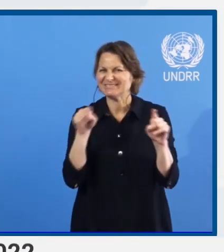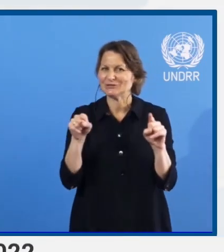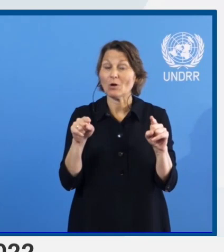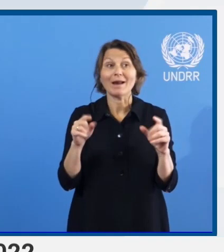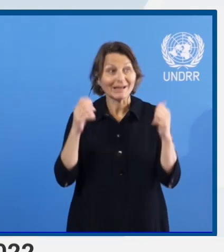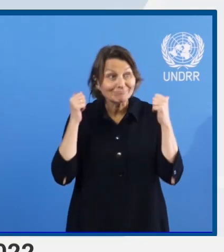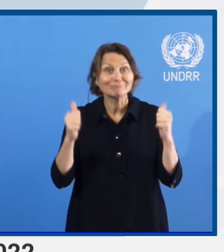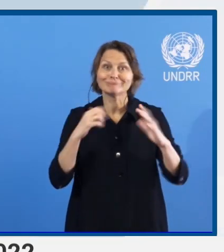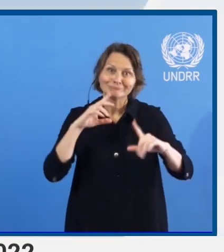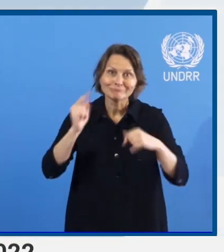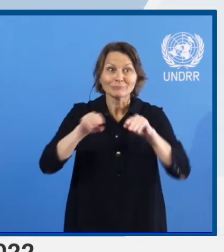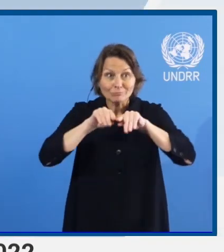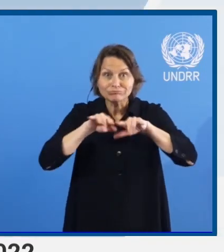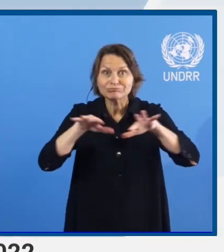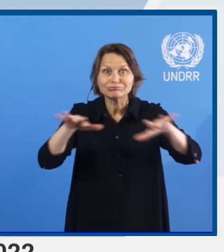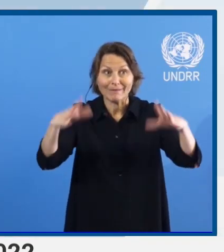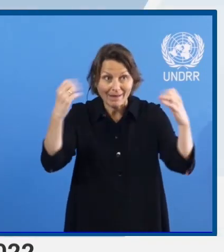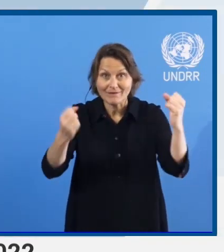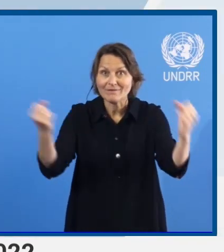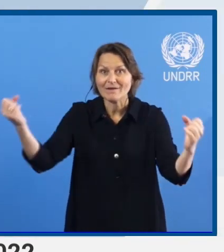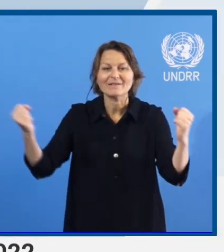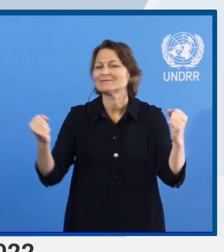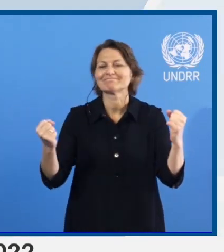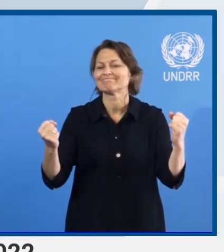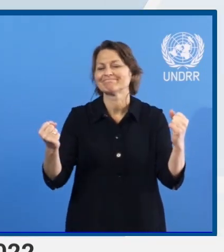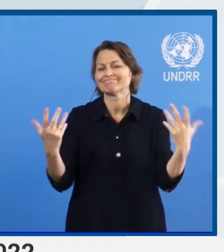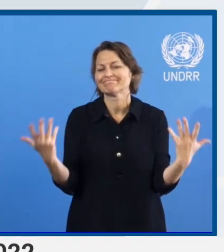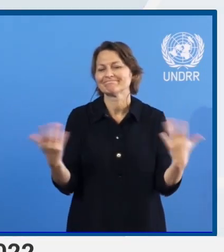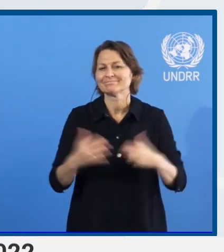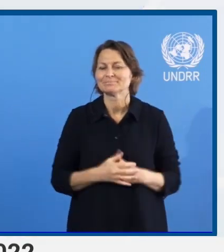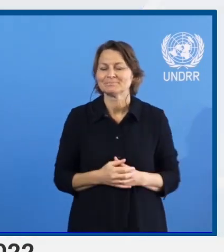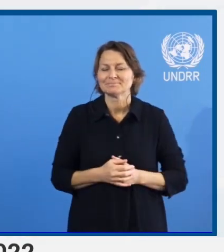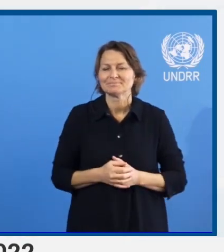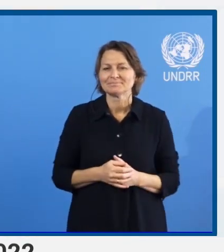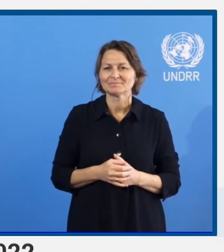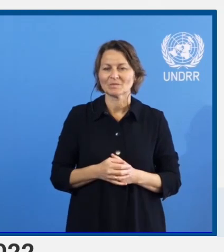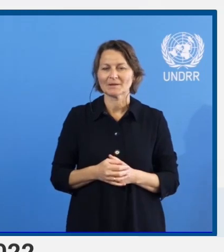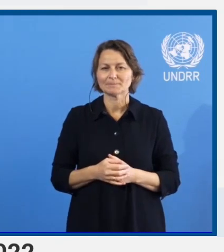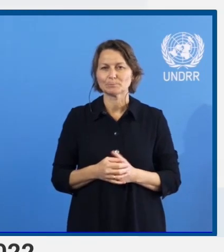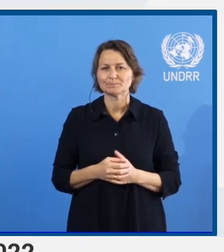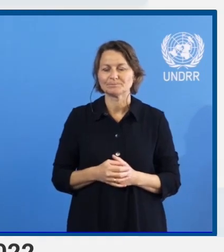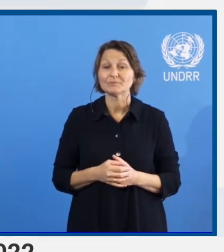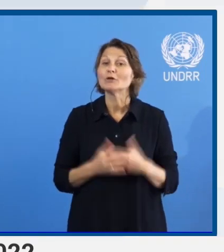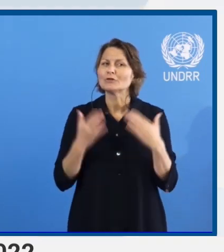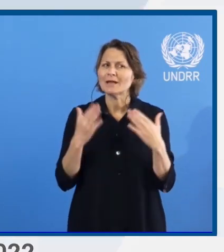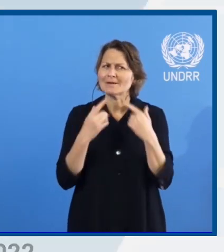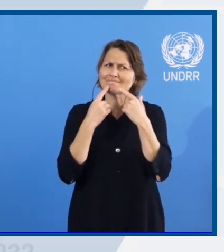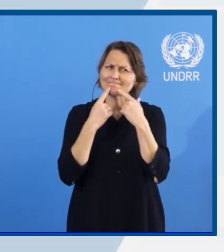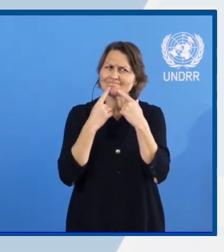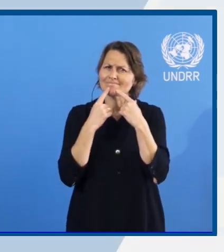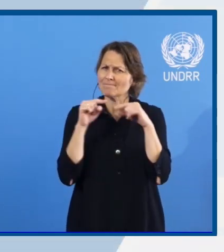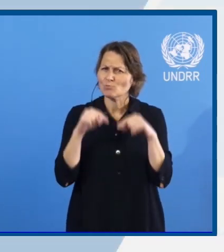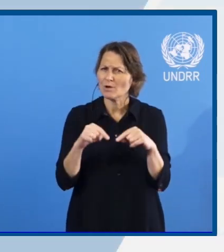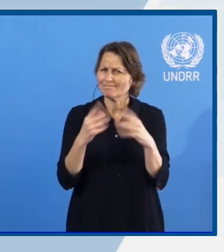So I think, again, we come back to working together and making